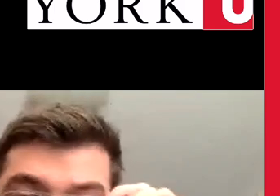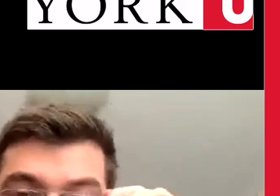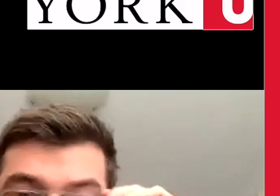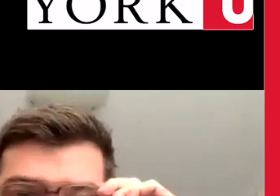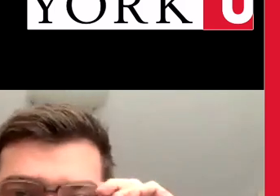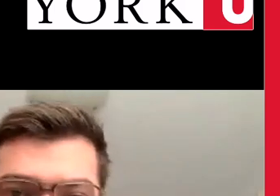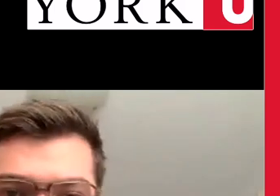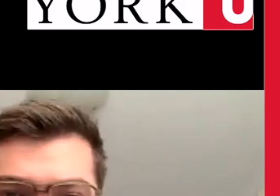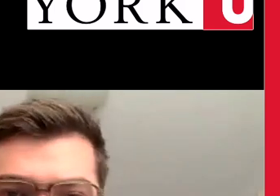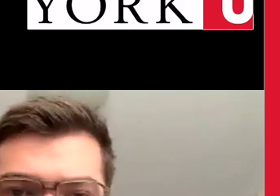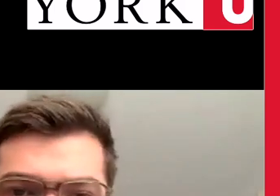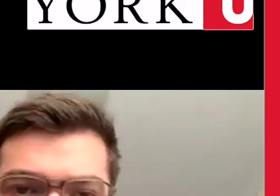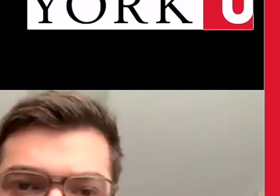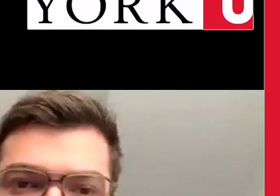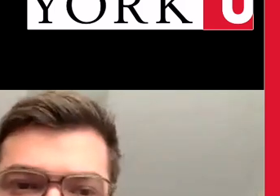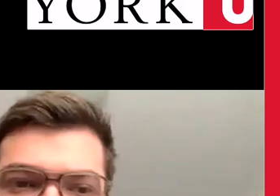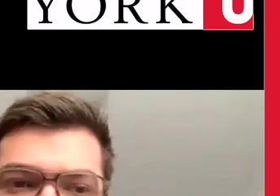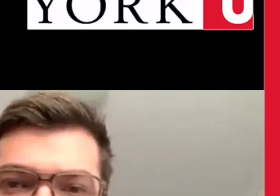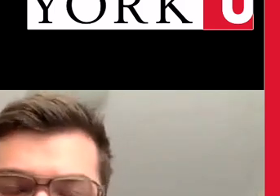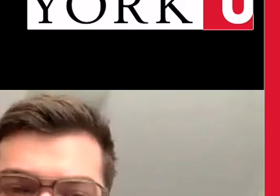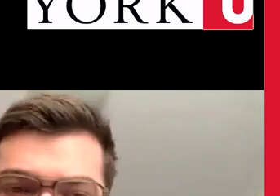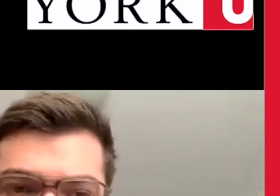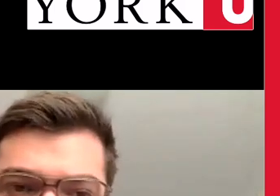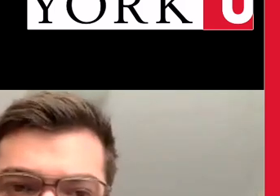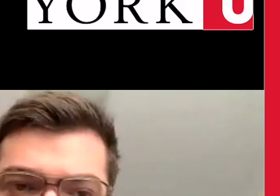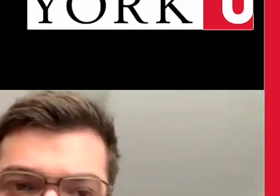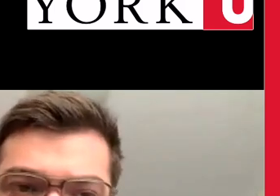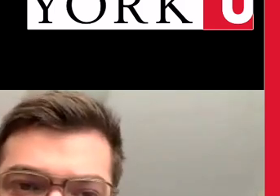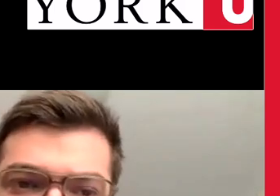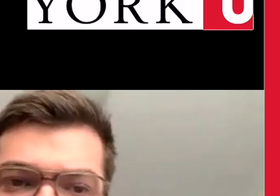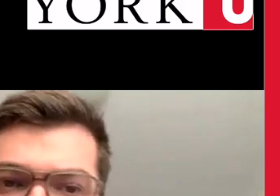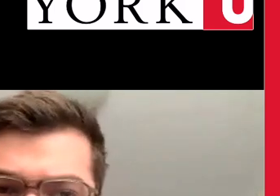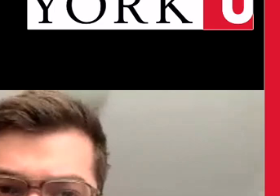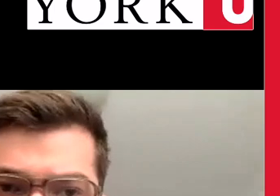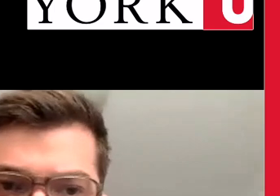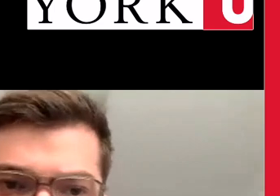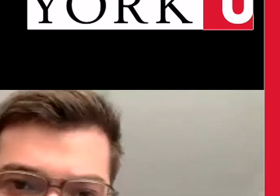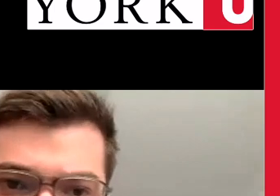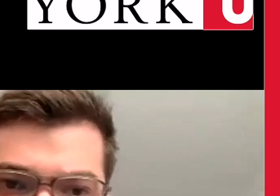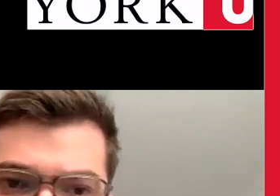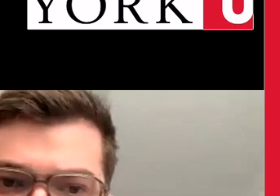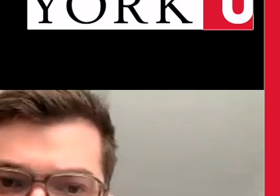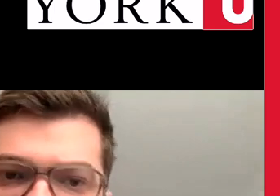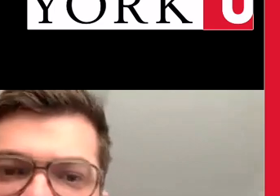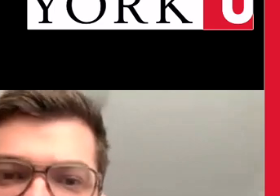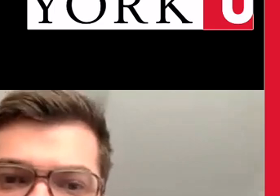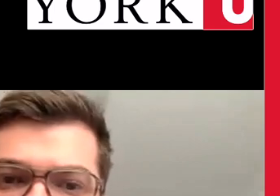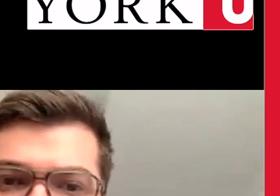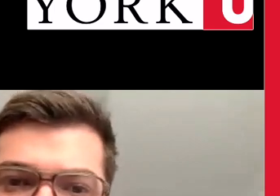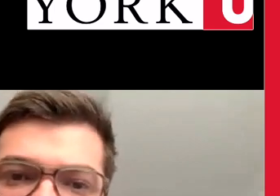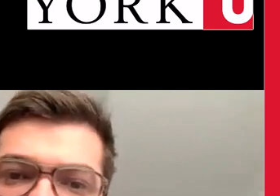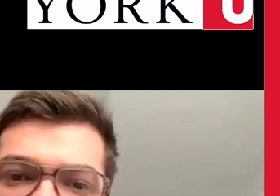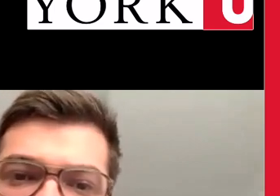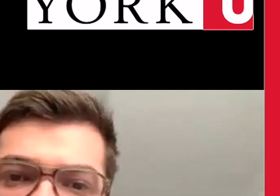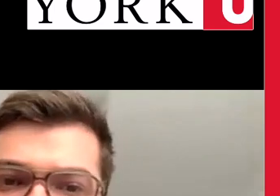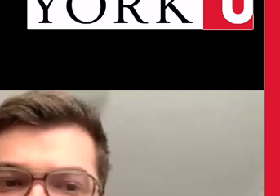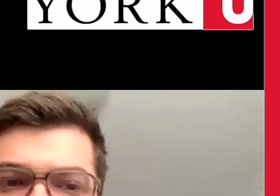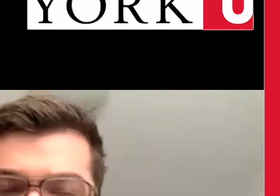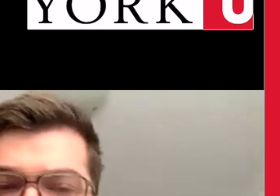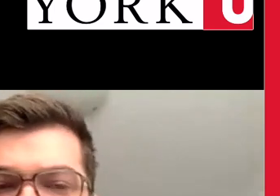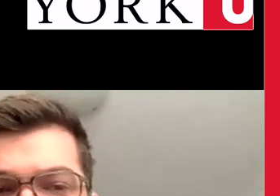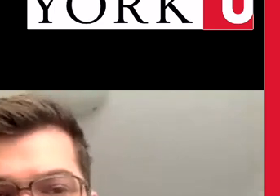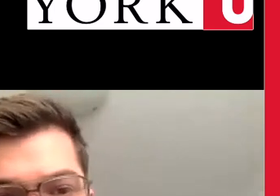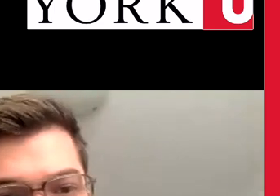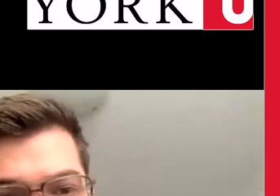the York University community, I recognize that many Indigenous nations have long-standing relationships with the territories upon which